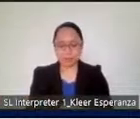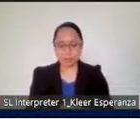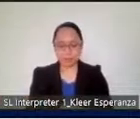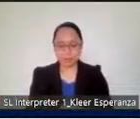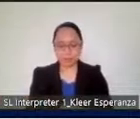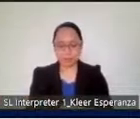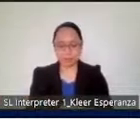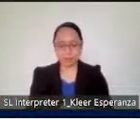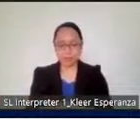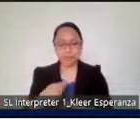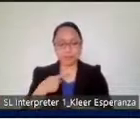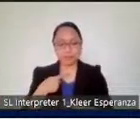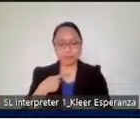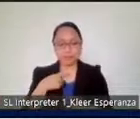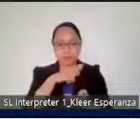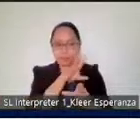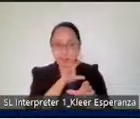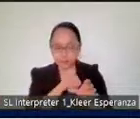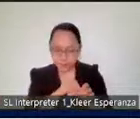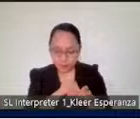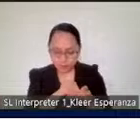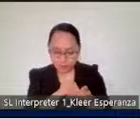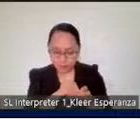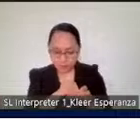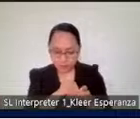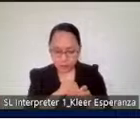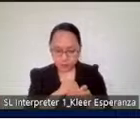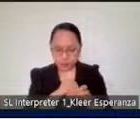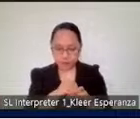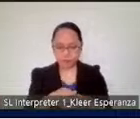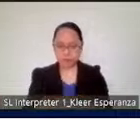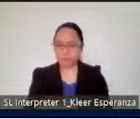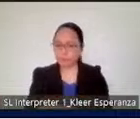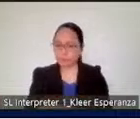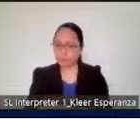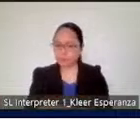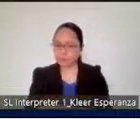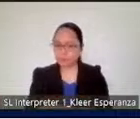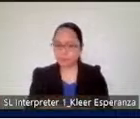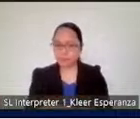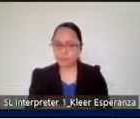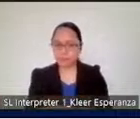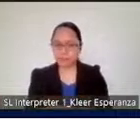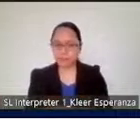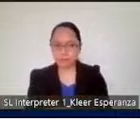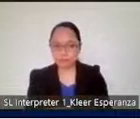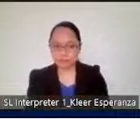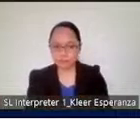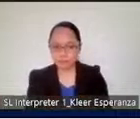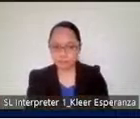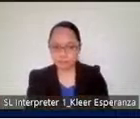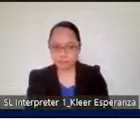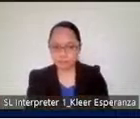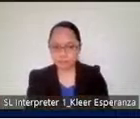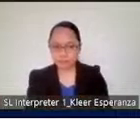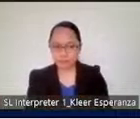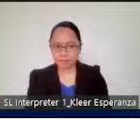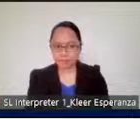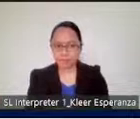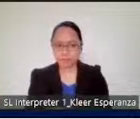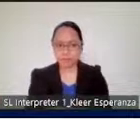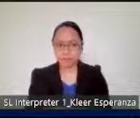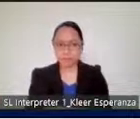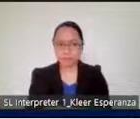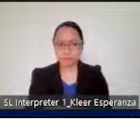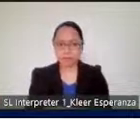indispensable component of all feasts and gatherings, except funerary occasions, and it is always performed as part of the